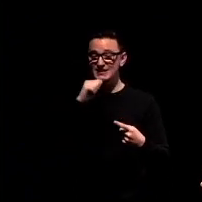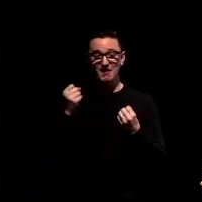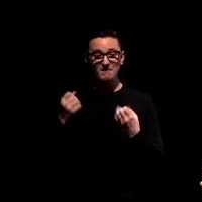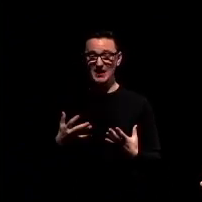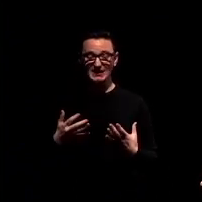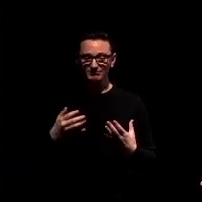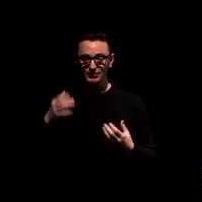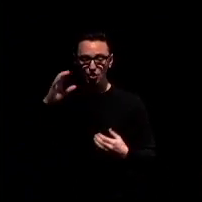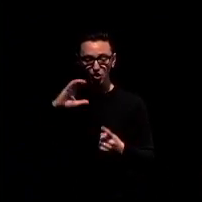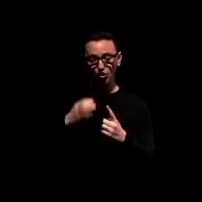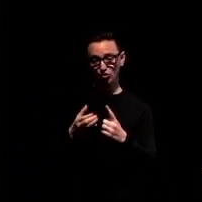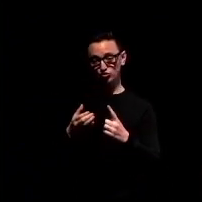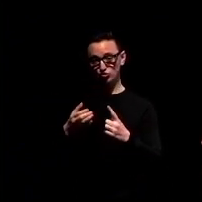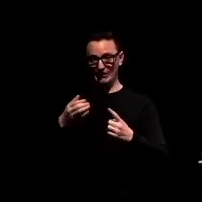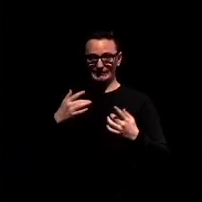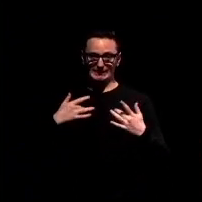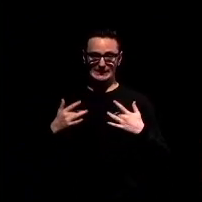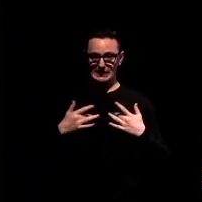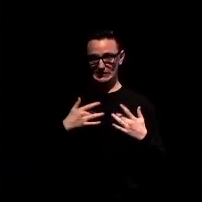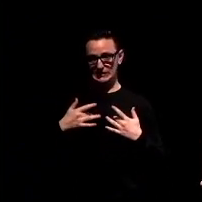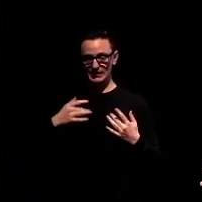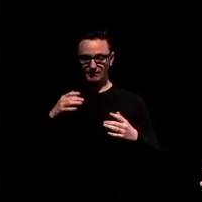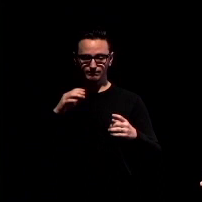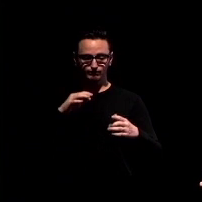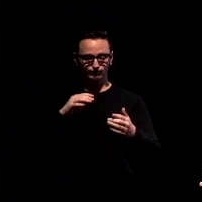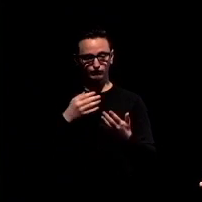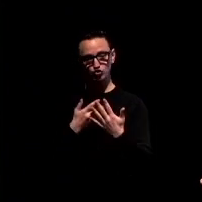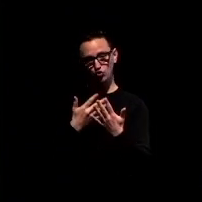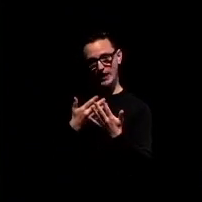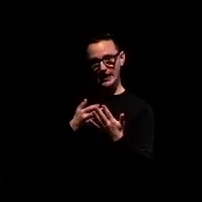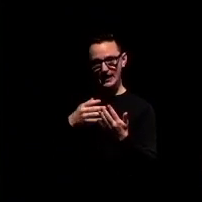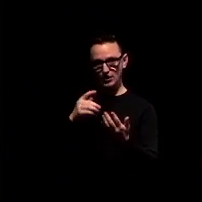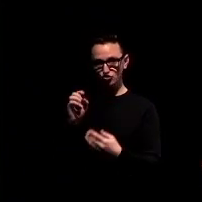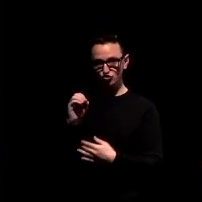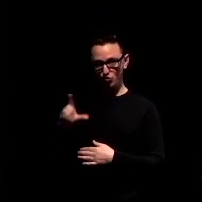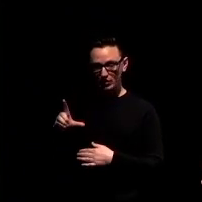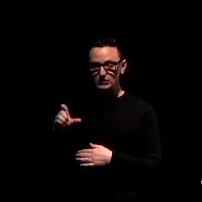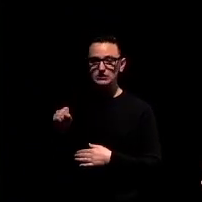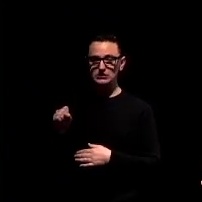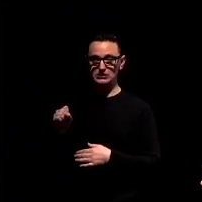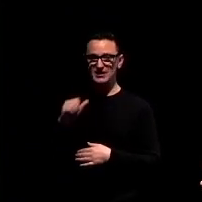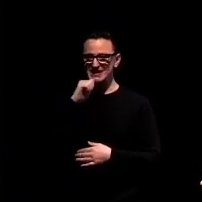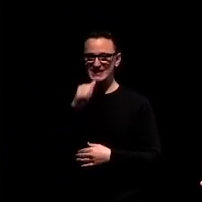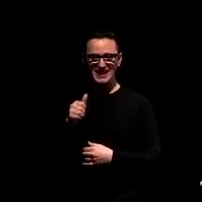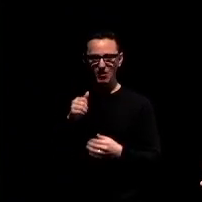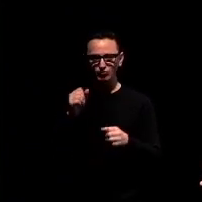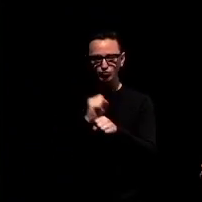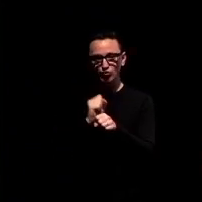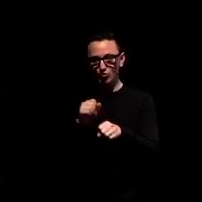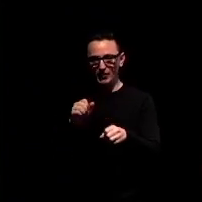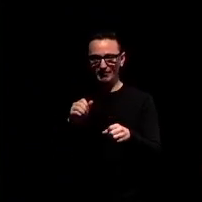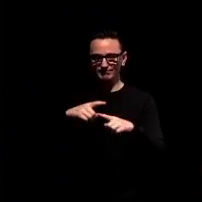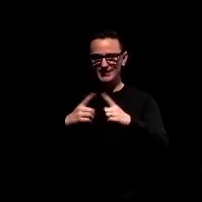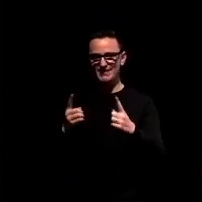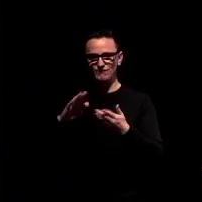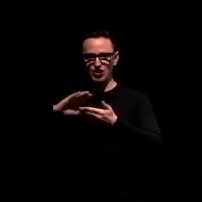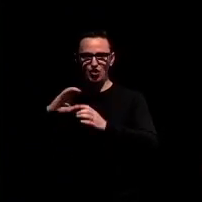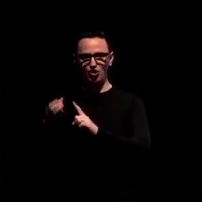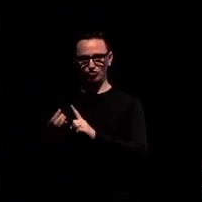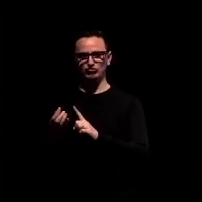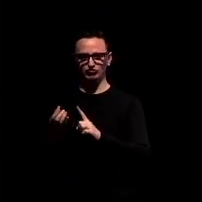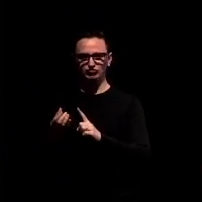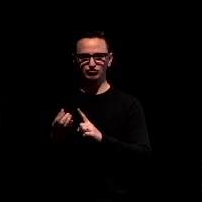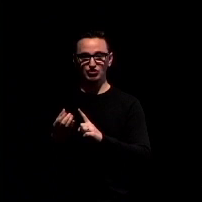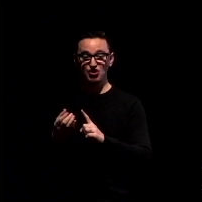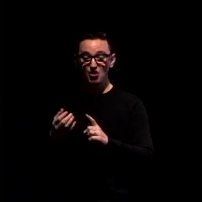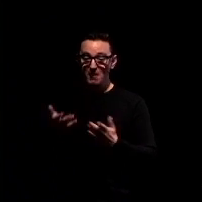tools. PHQ-9, which is the normal one that's used, is not necessarily sensitive to different cultures. And so maybe we aren't catching things